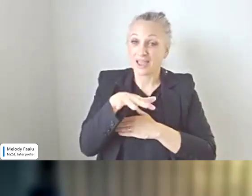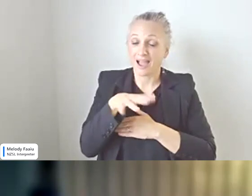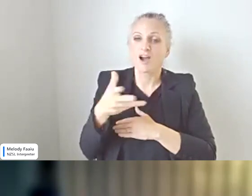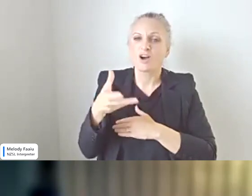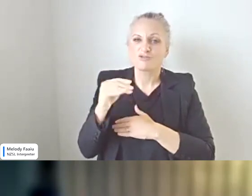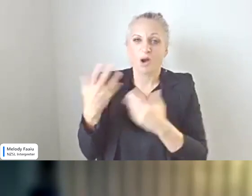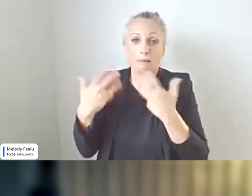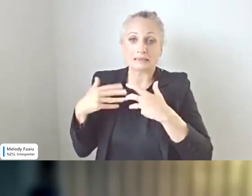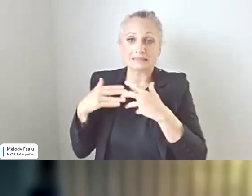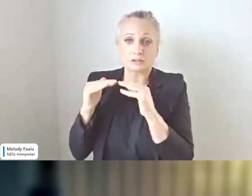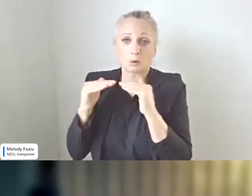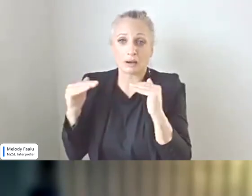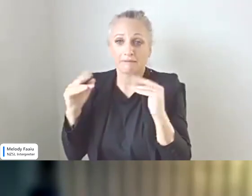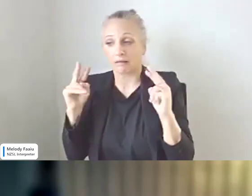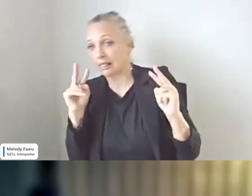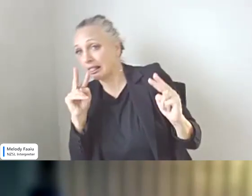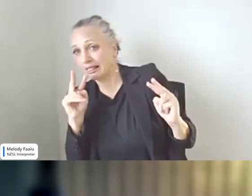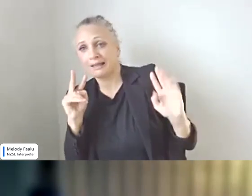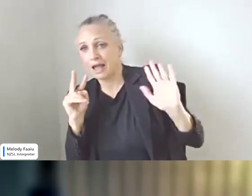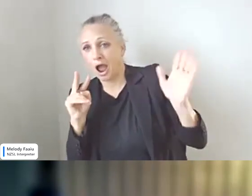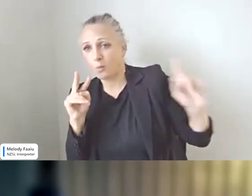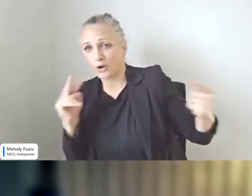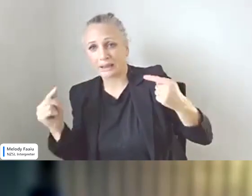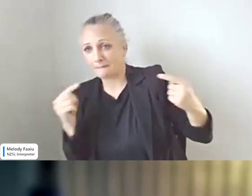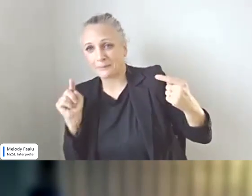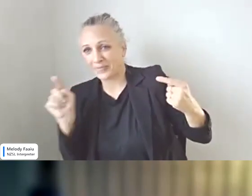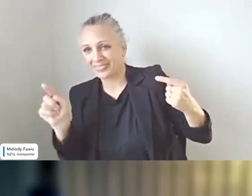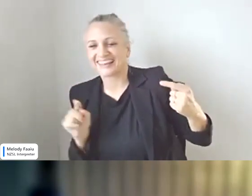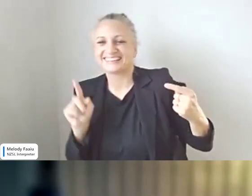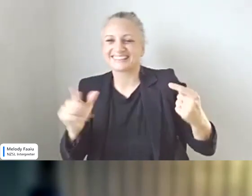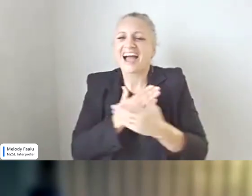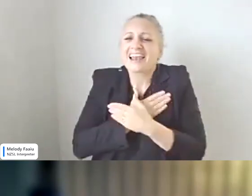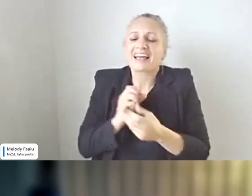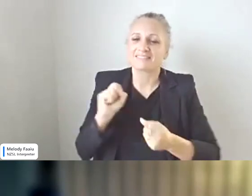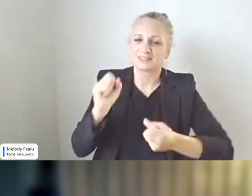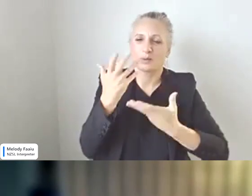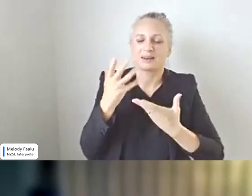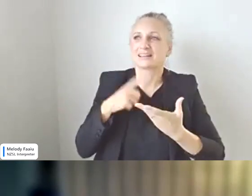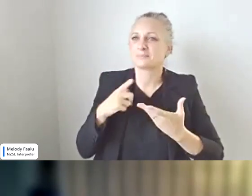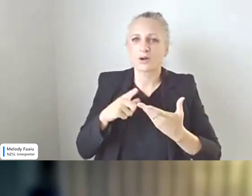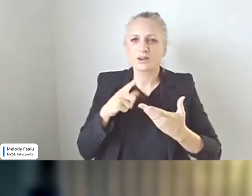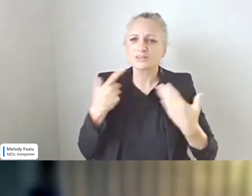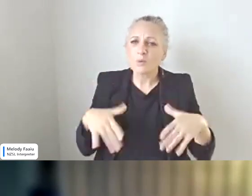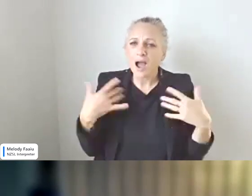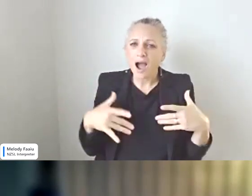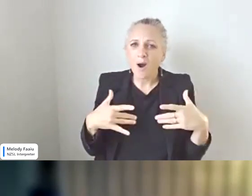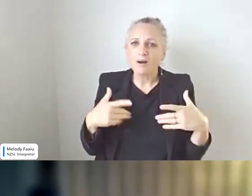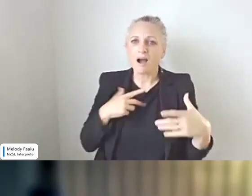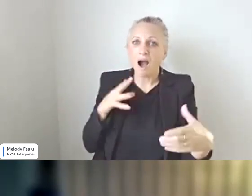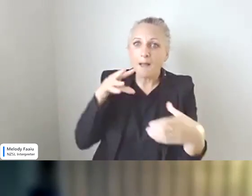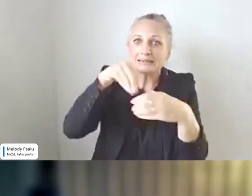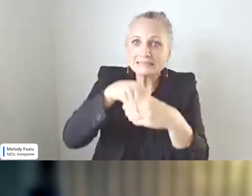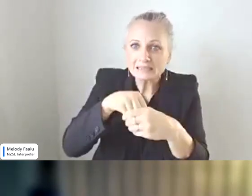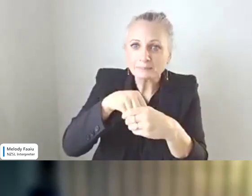pretend to compete with. So I love these webinars where, you know, you get to participate but you get to learn